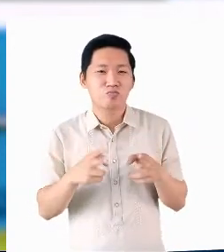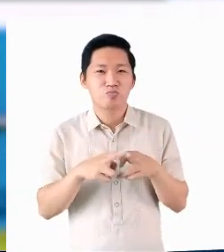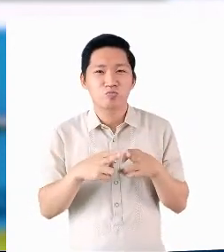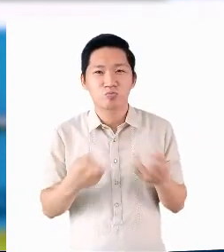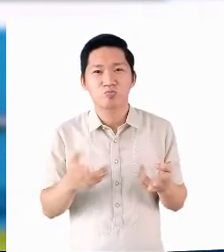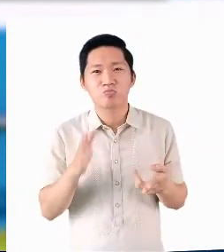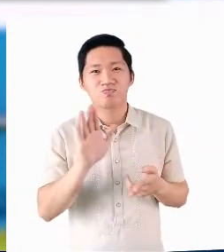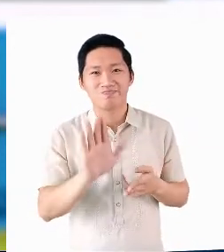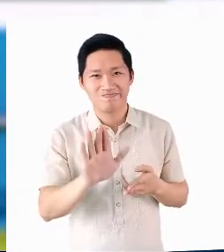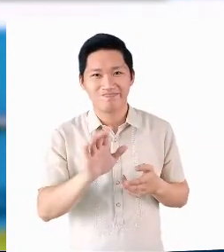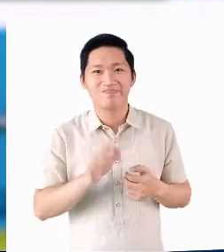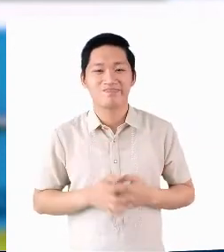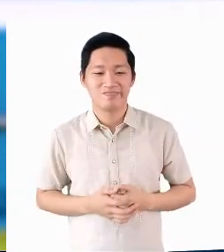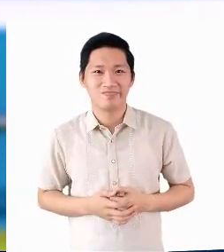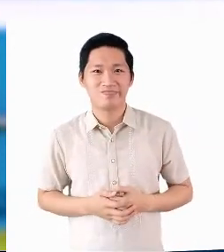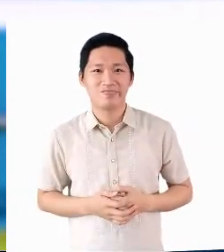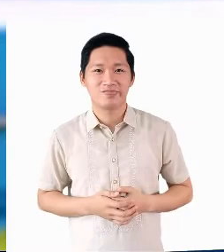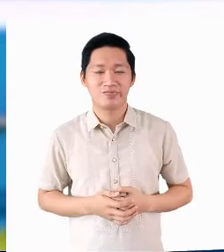notebook.